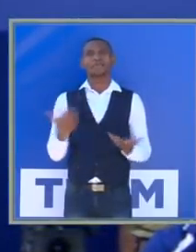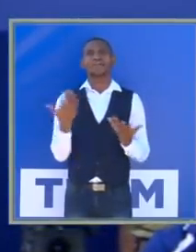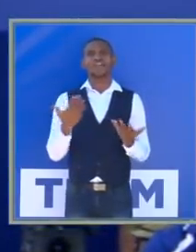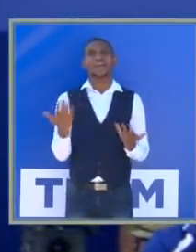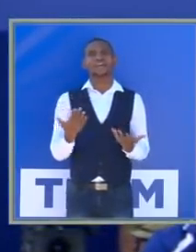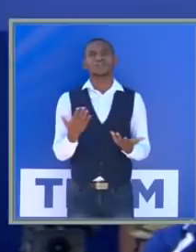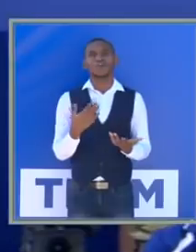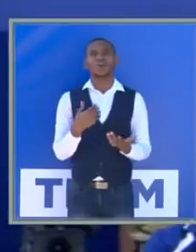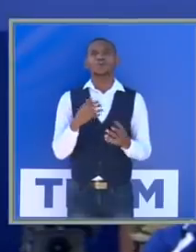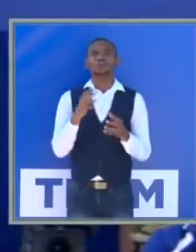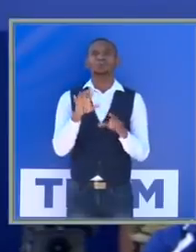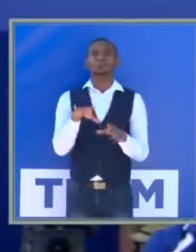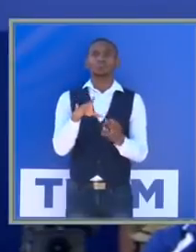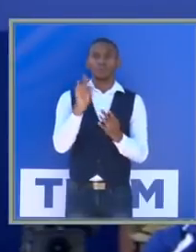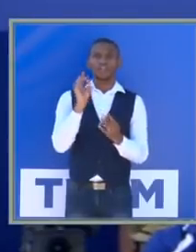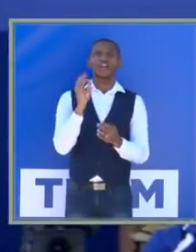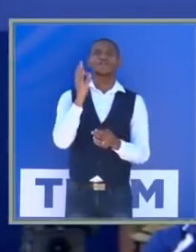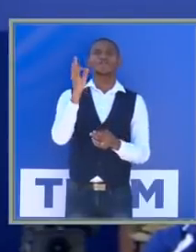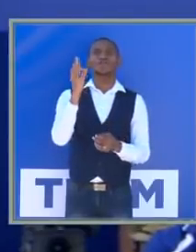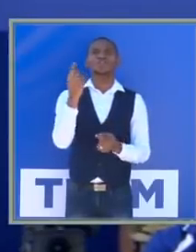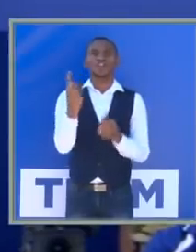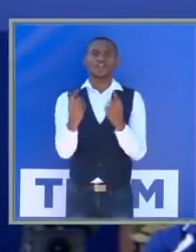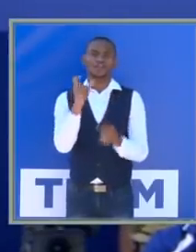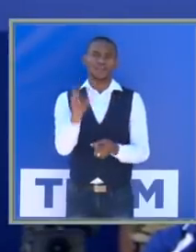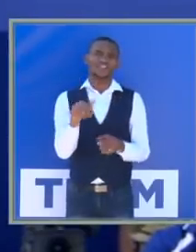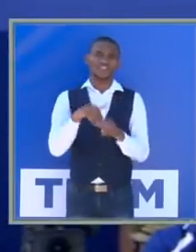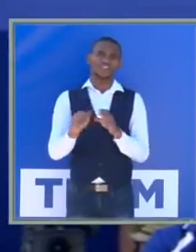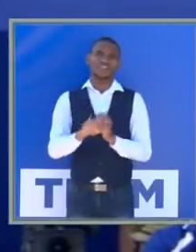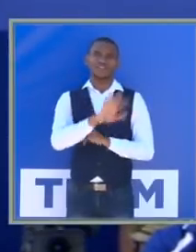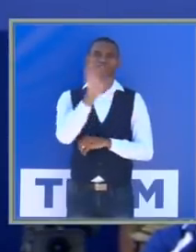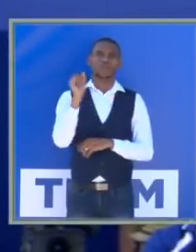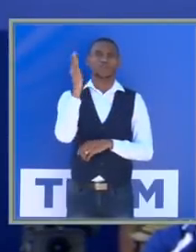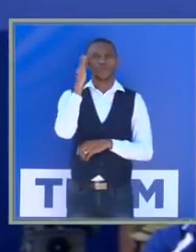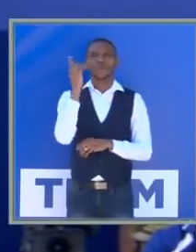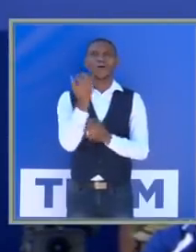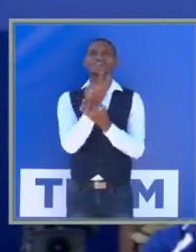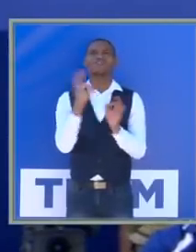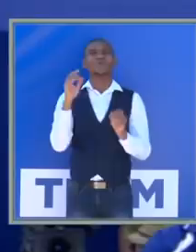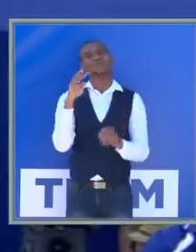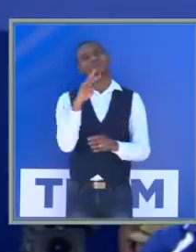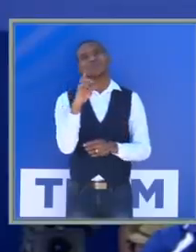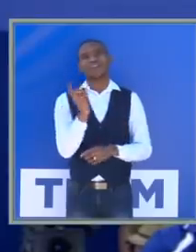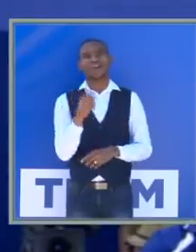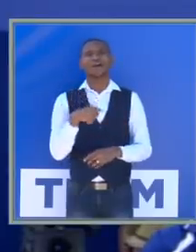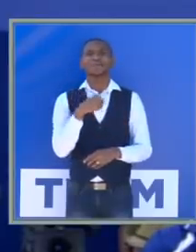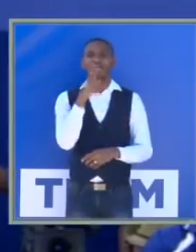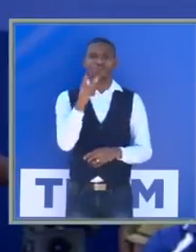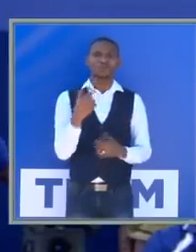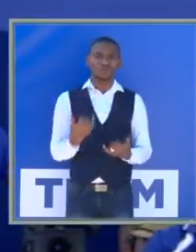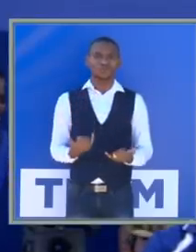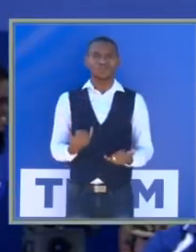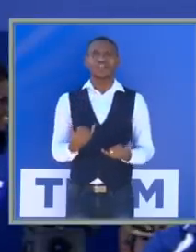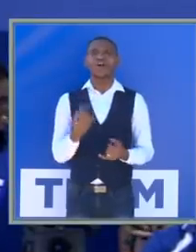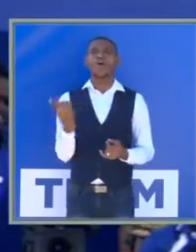pick a future where every person in this country will know what freedom looks like. I am here to tell you, only